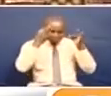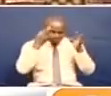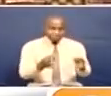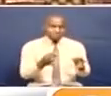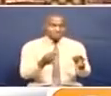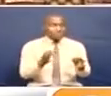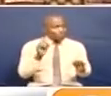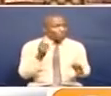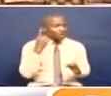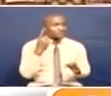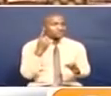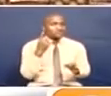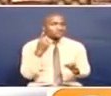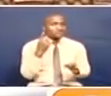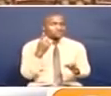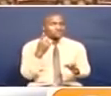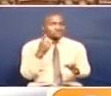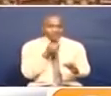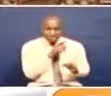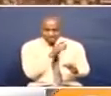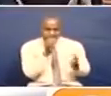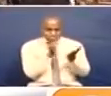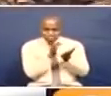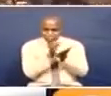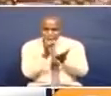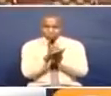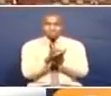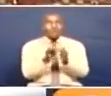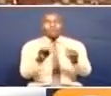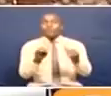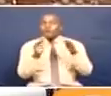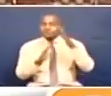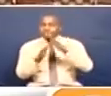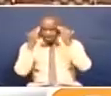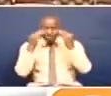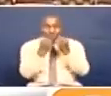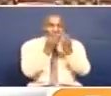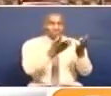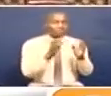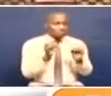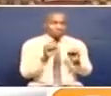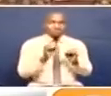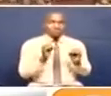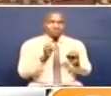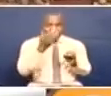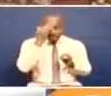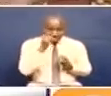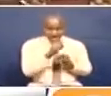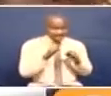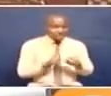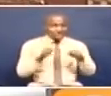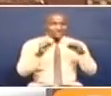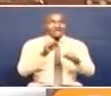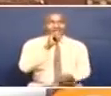and ensure that heads must roll, and he doesn't need to wait for the Supreme Court to tell him, because he is the chairman of